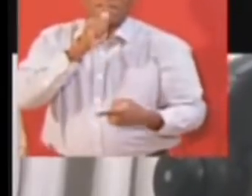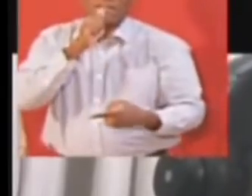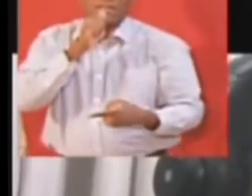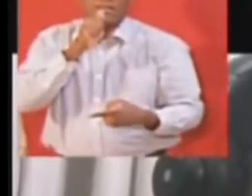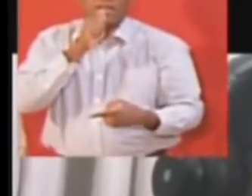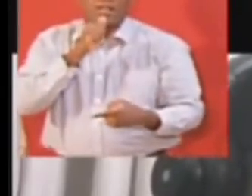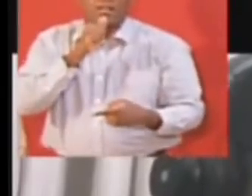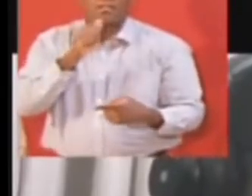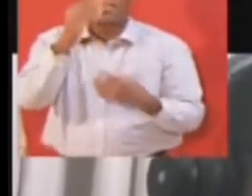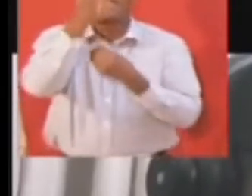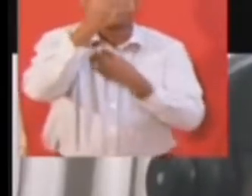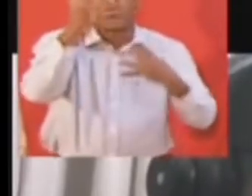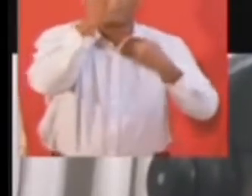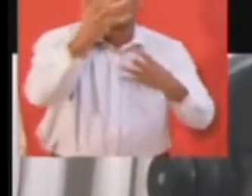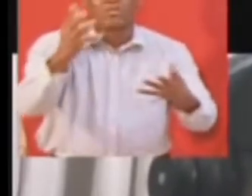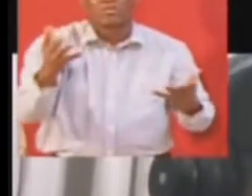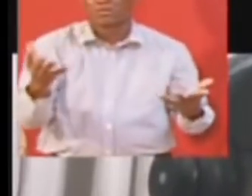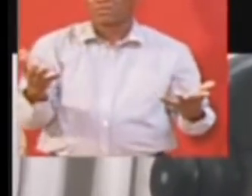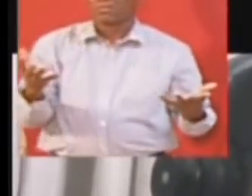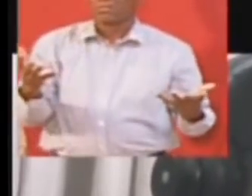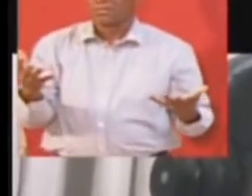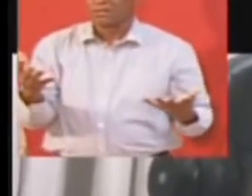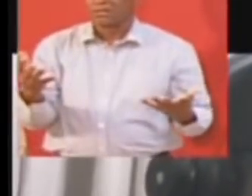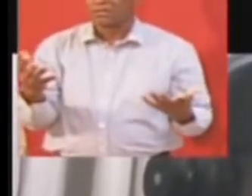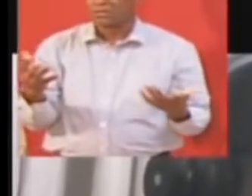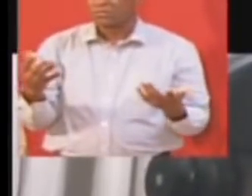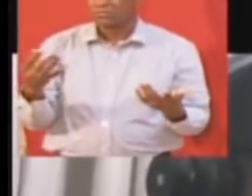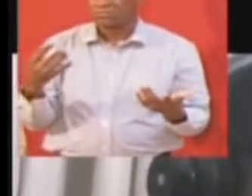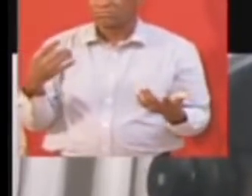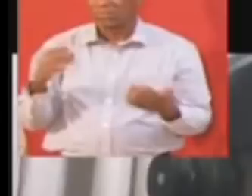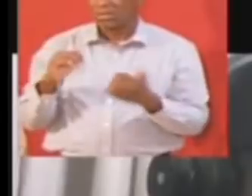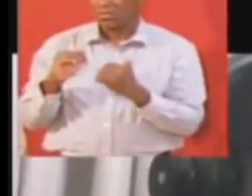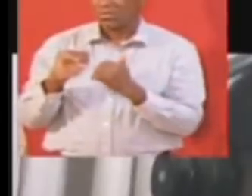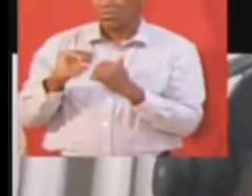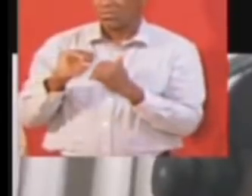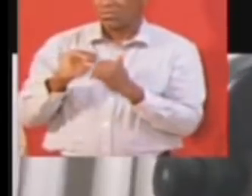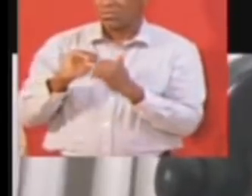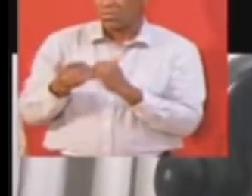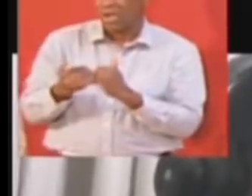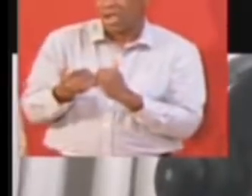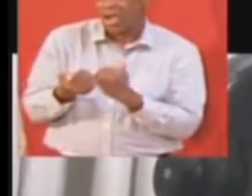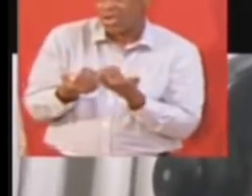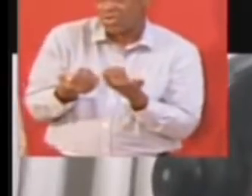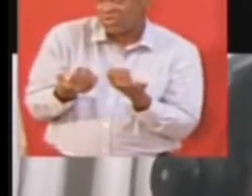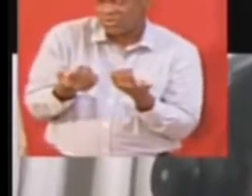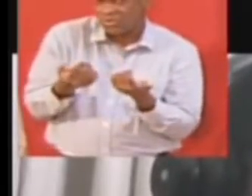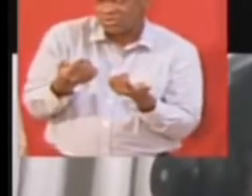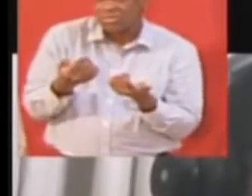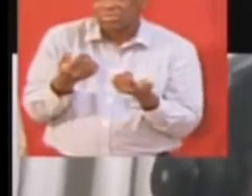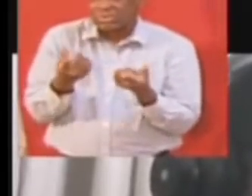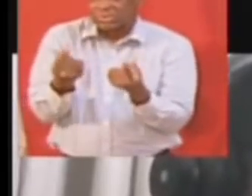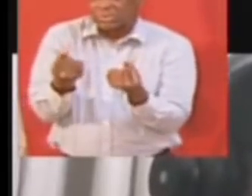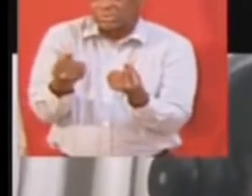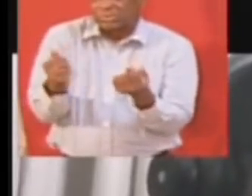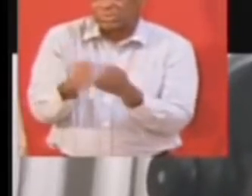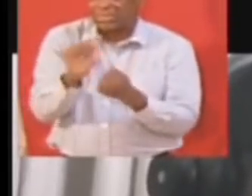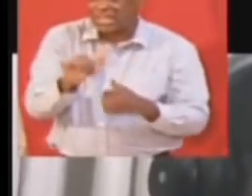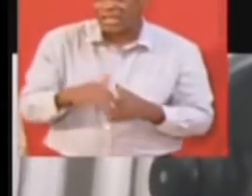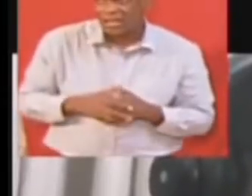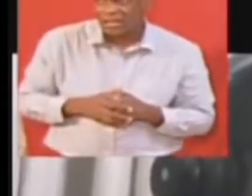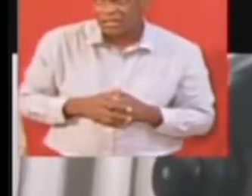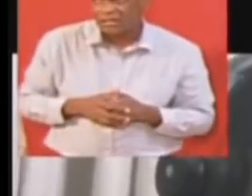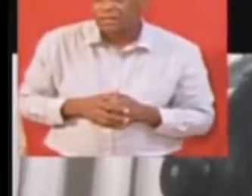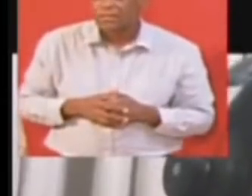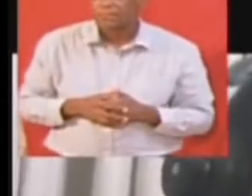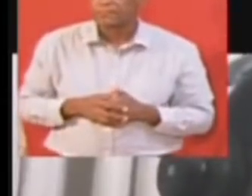to know how you treat with such a situation when some patients are willing tale bearers, creating a dichotomy of